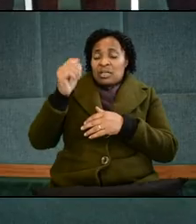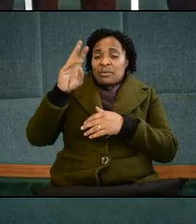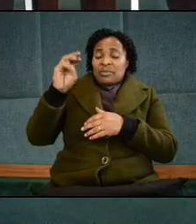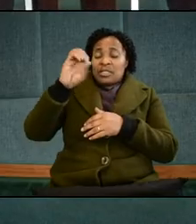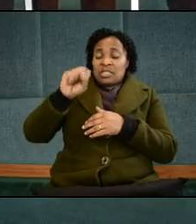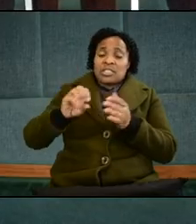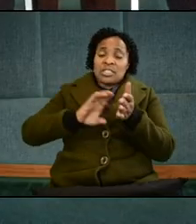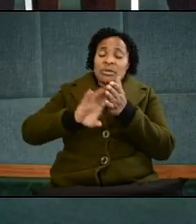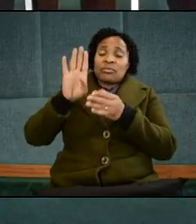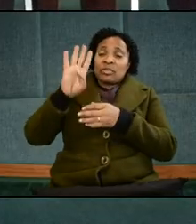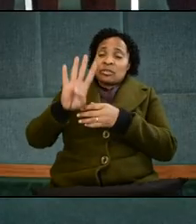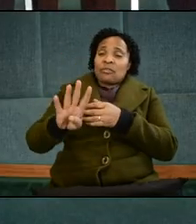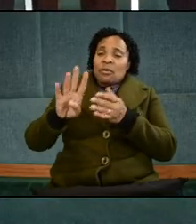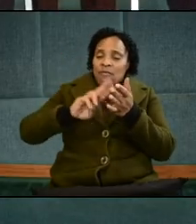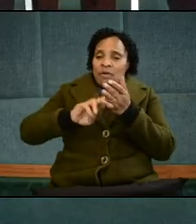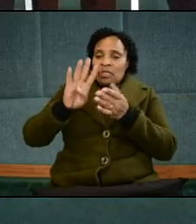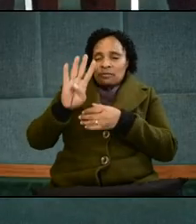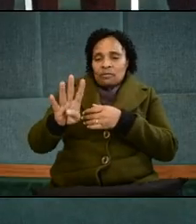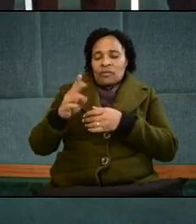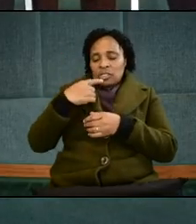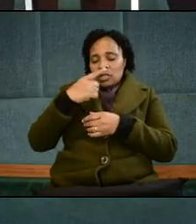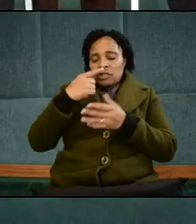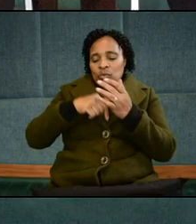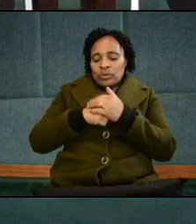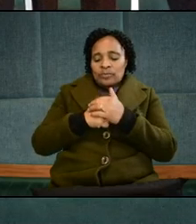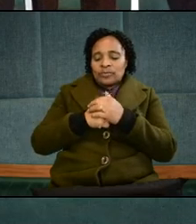4. James 4:4 says,